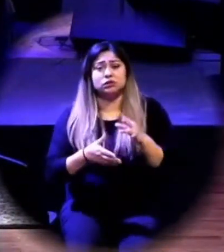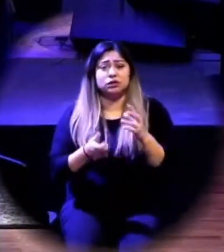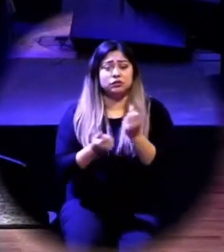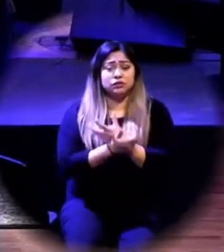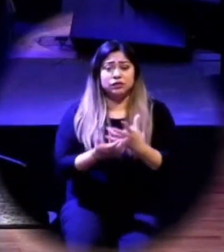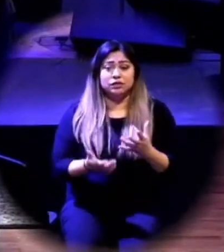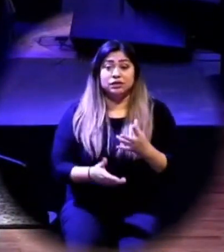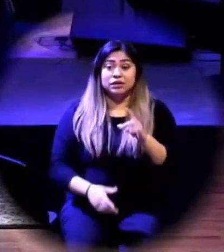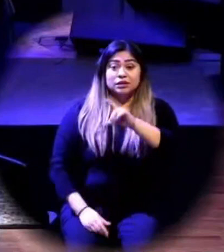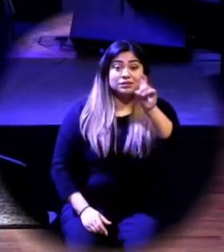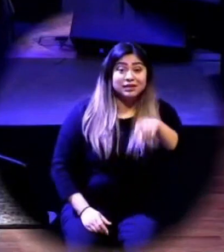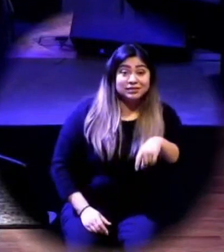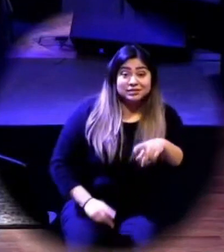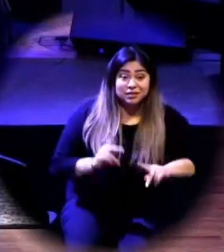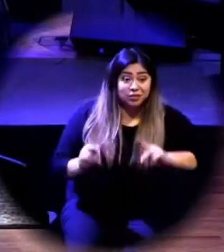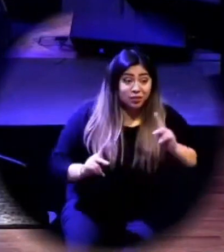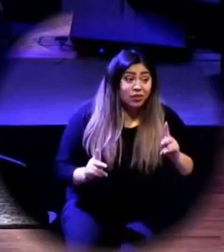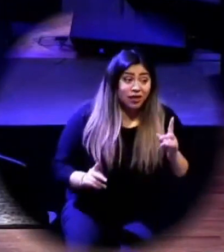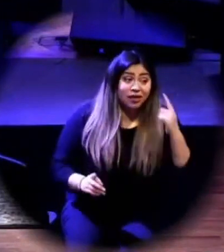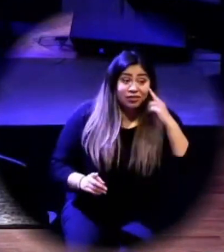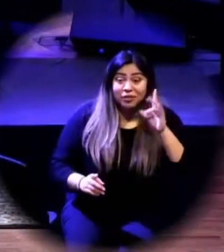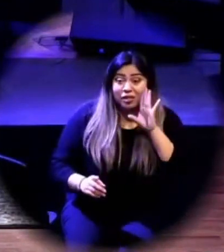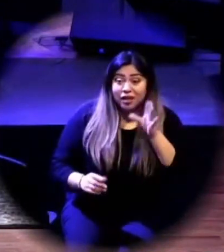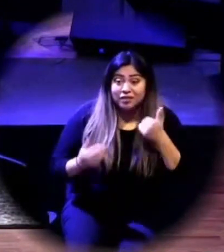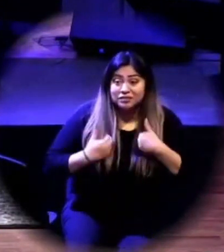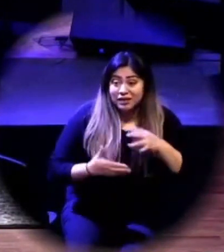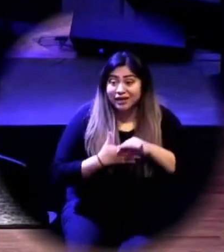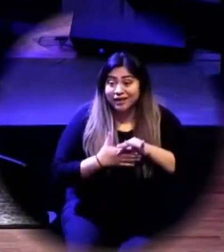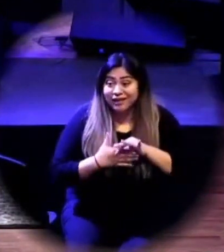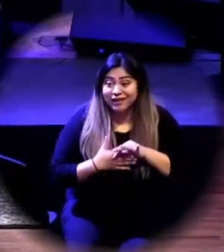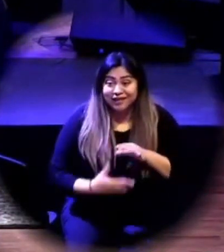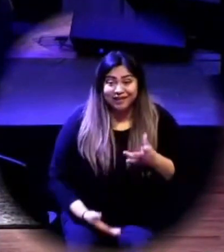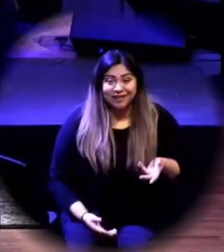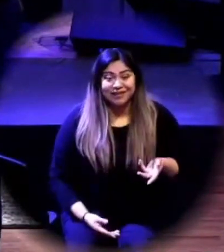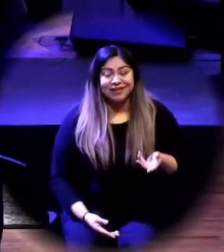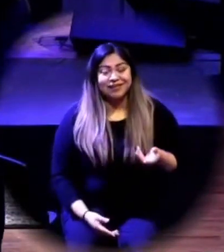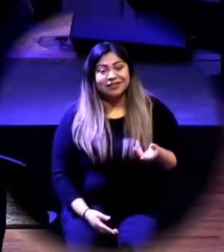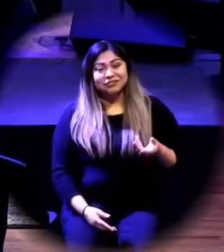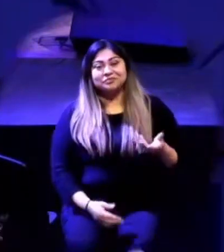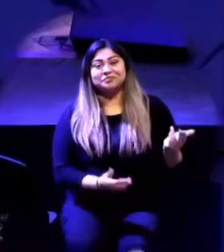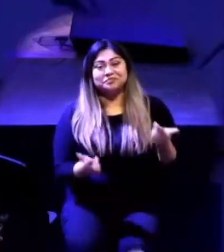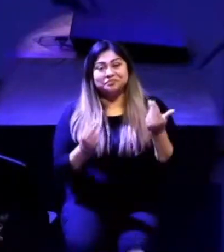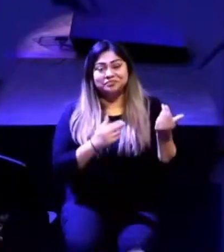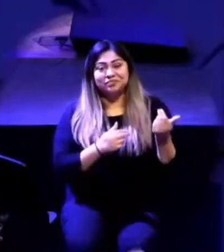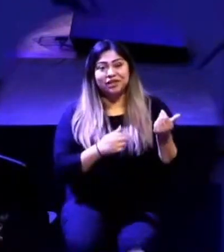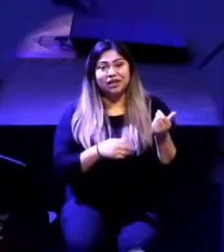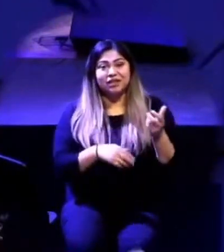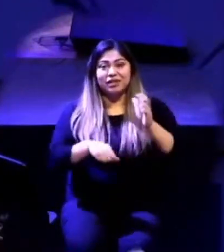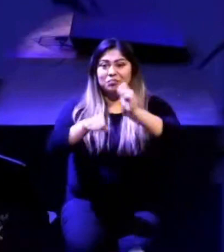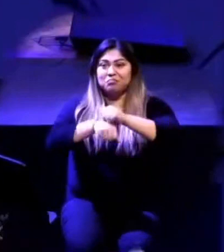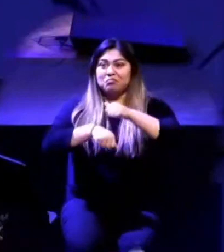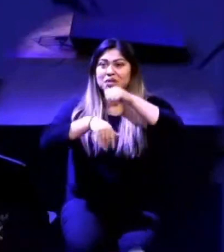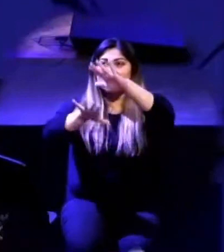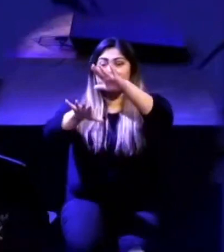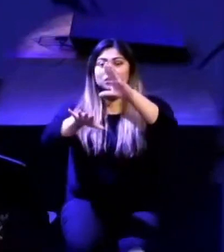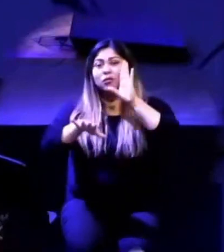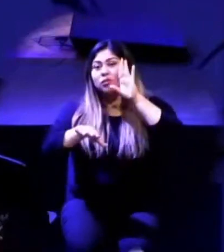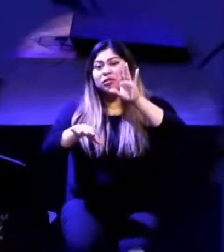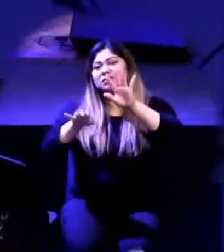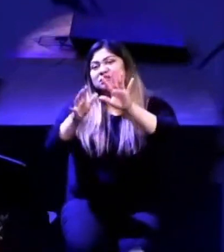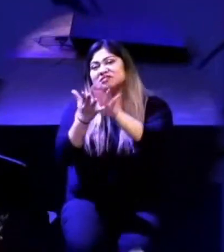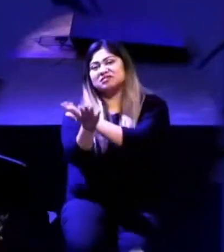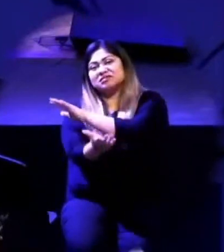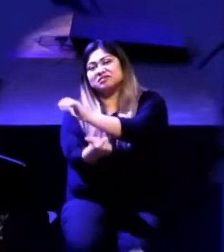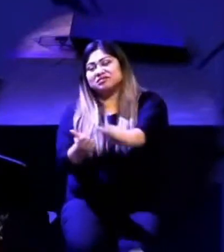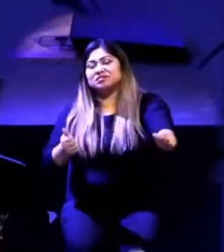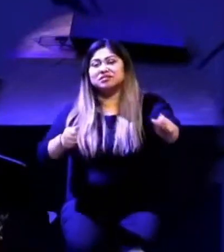Texans, I think we might have steak there. He says, and on this mountain, he will destroy the shroud that enfolds all people,